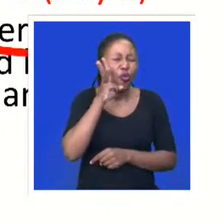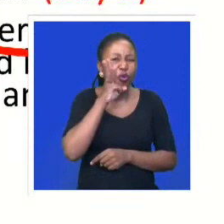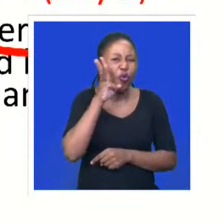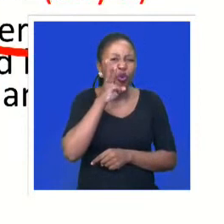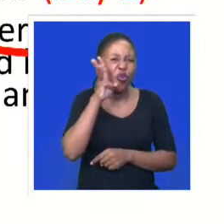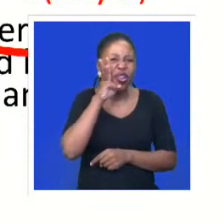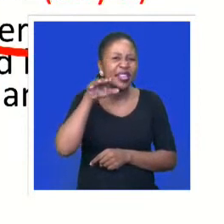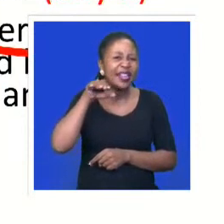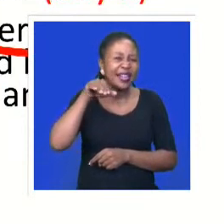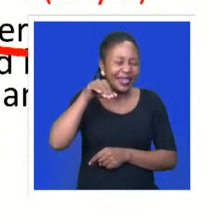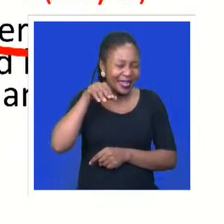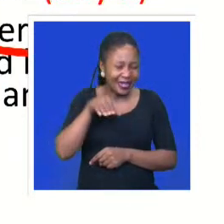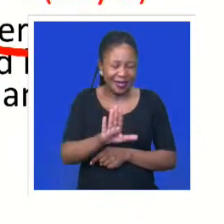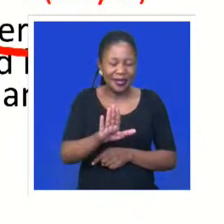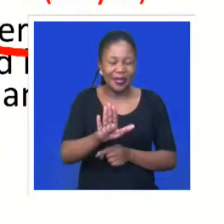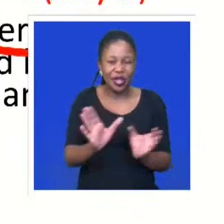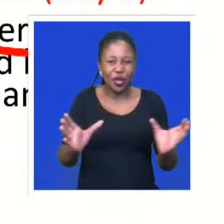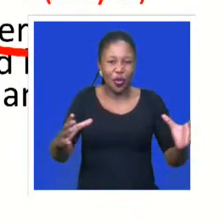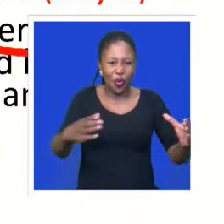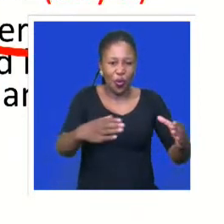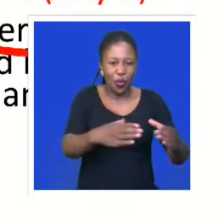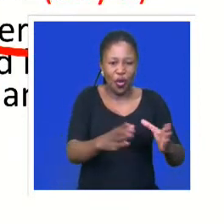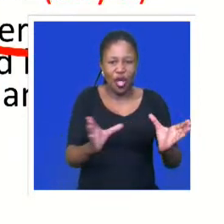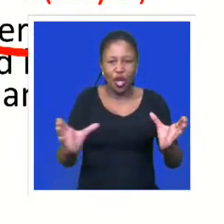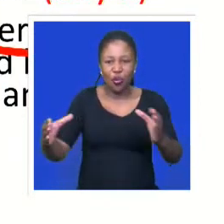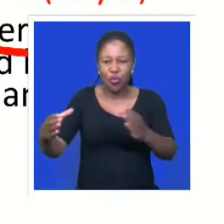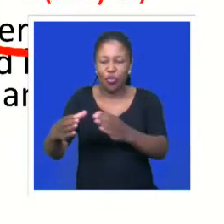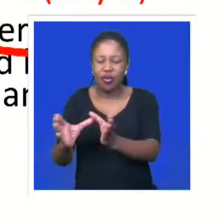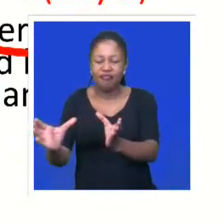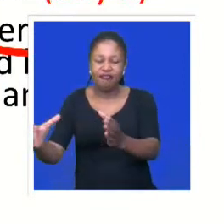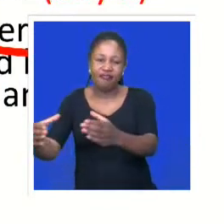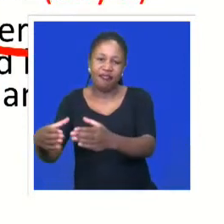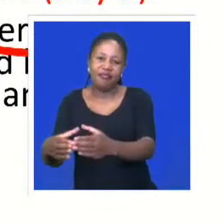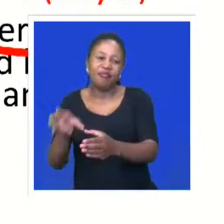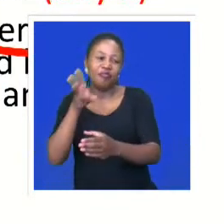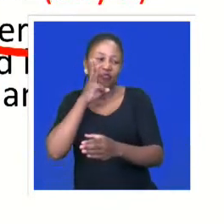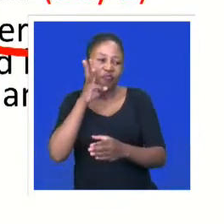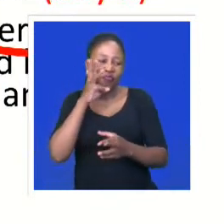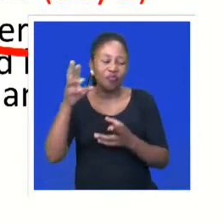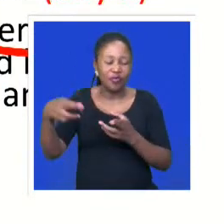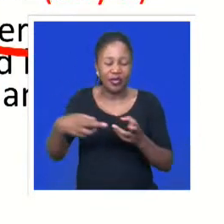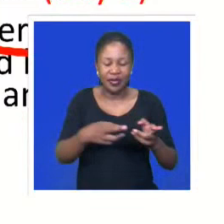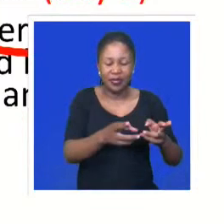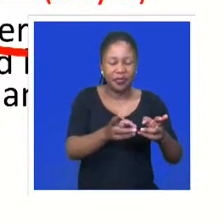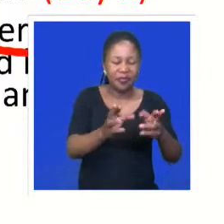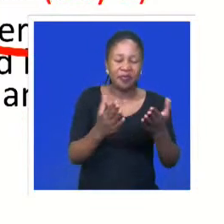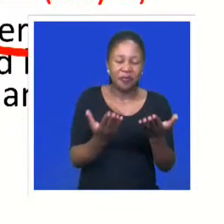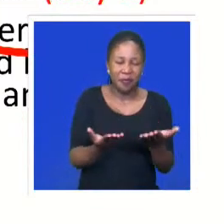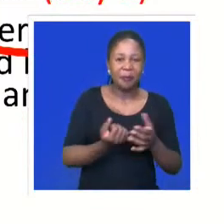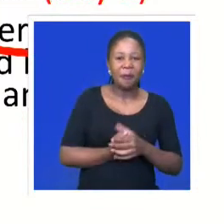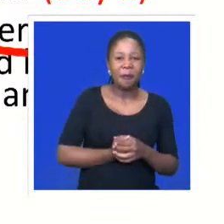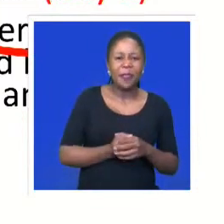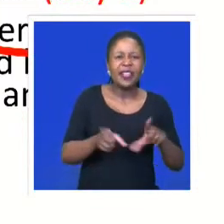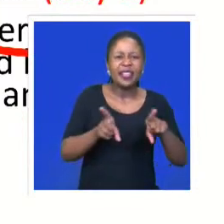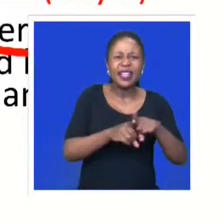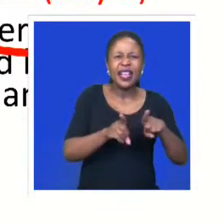into one place, and let the dry land